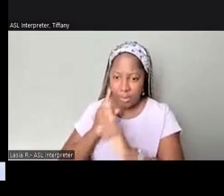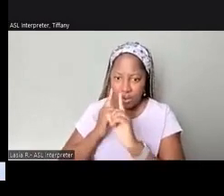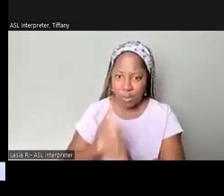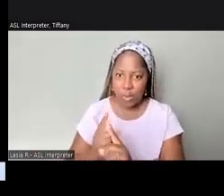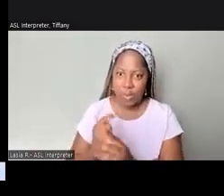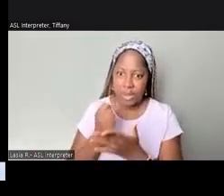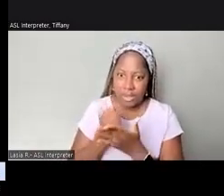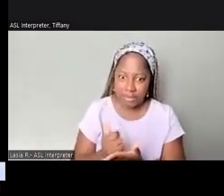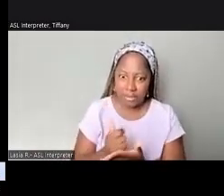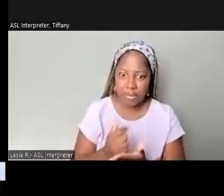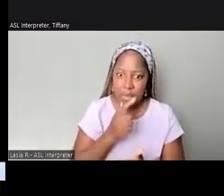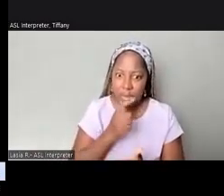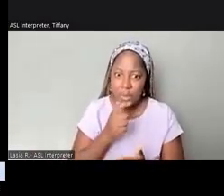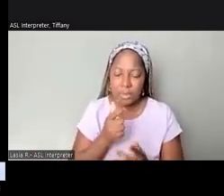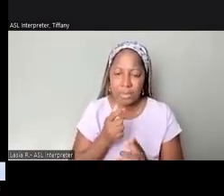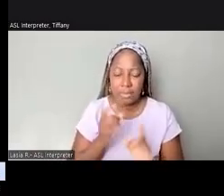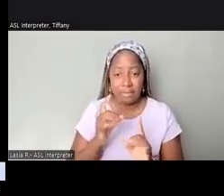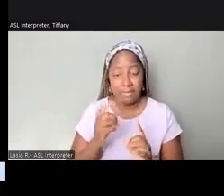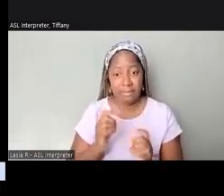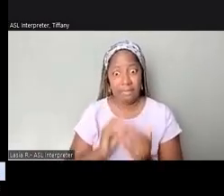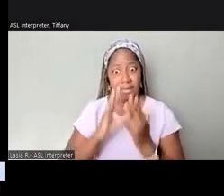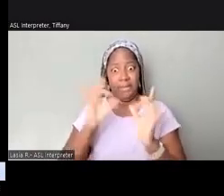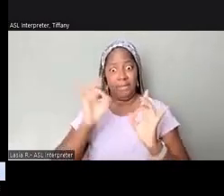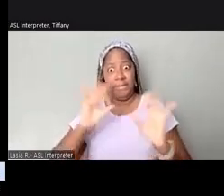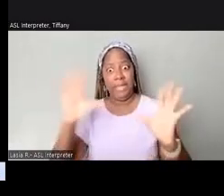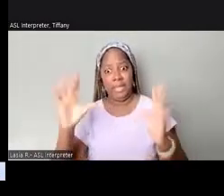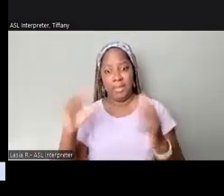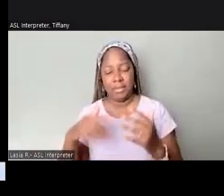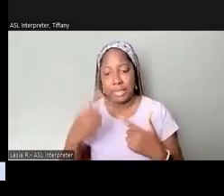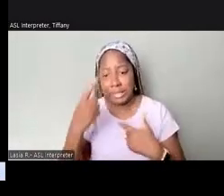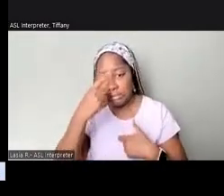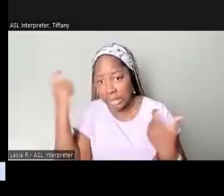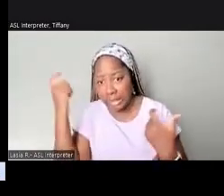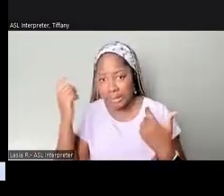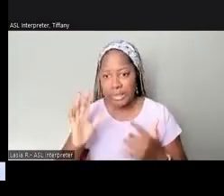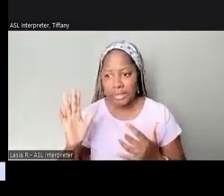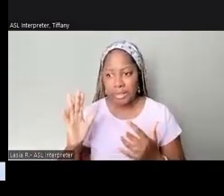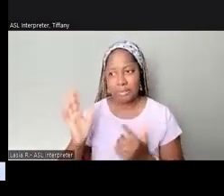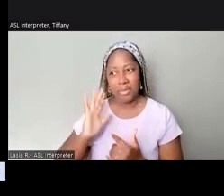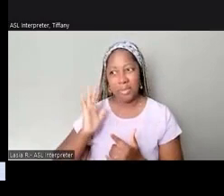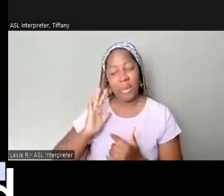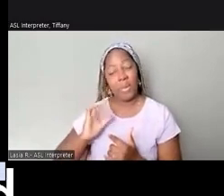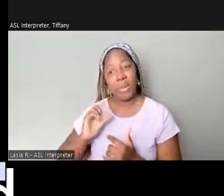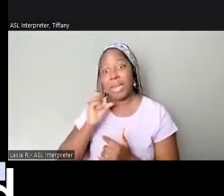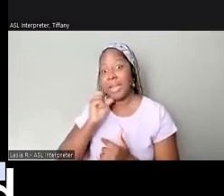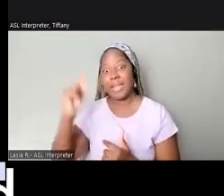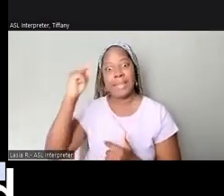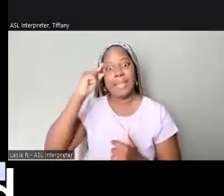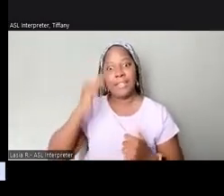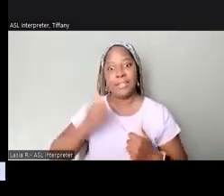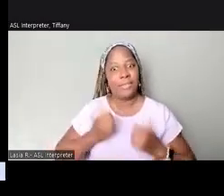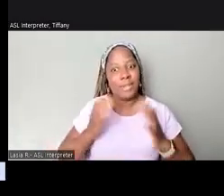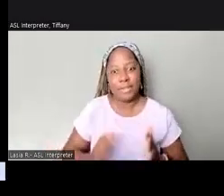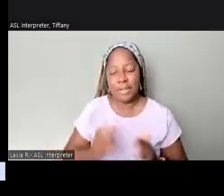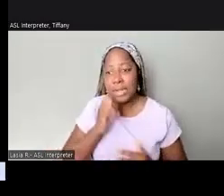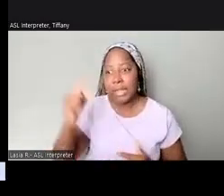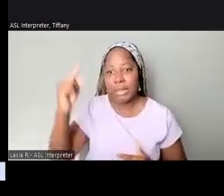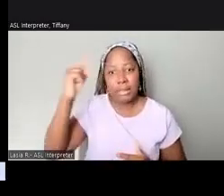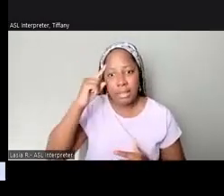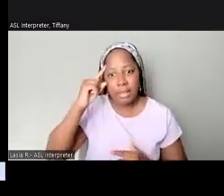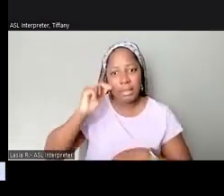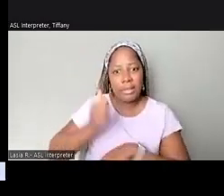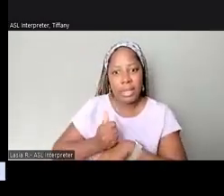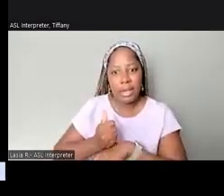re-traumatization by a system that wasn't built really with survivors and survivors of color and trans